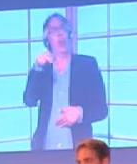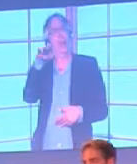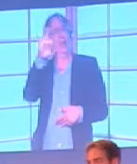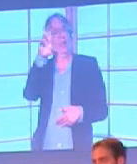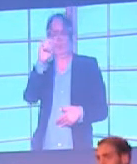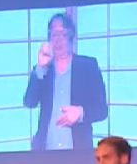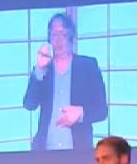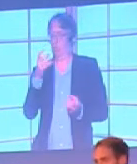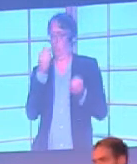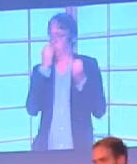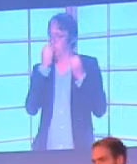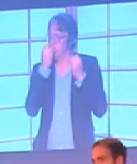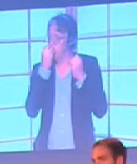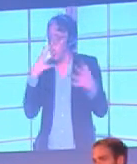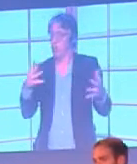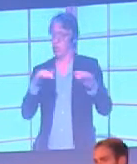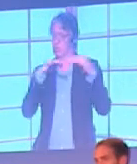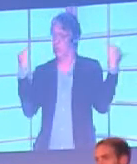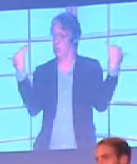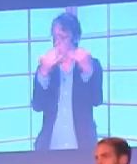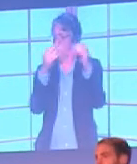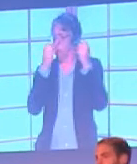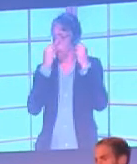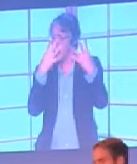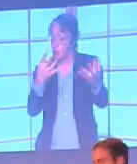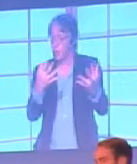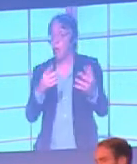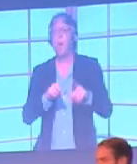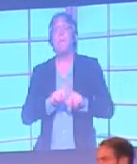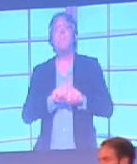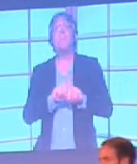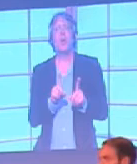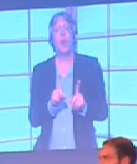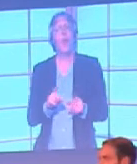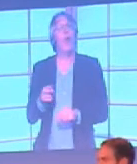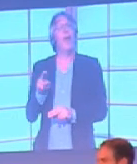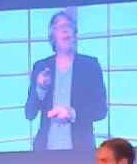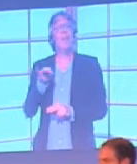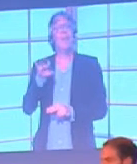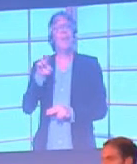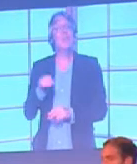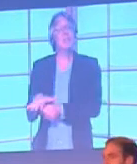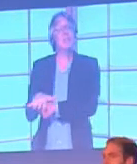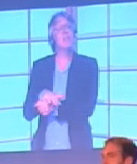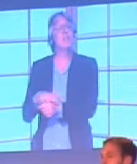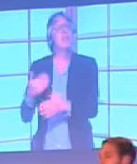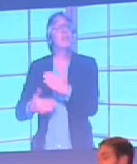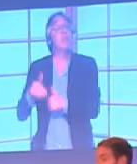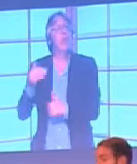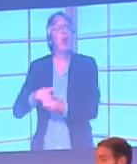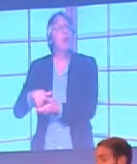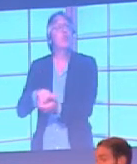has fantastic infrastructure, but the local disability network does not yet know